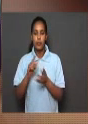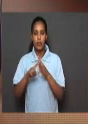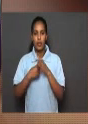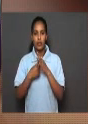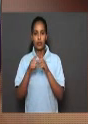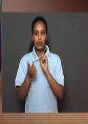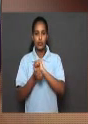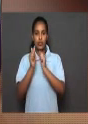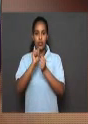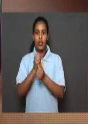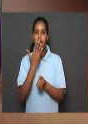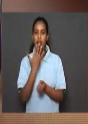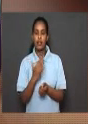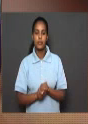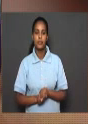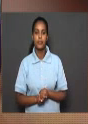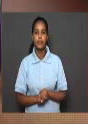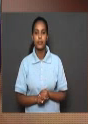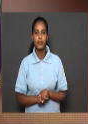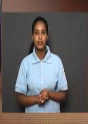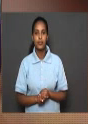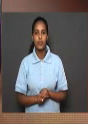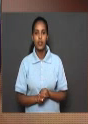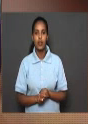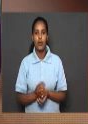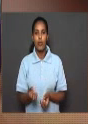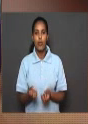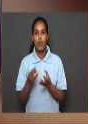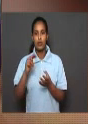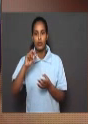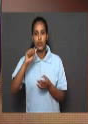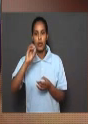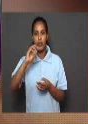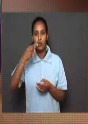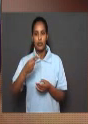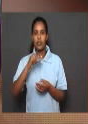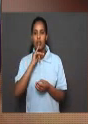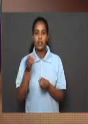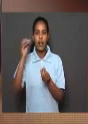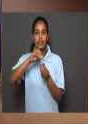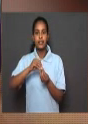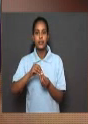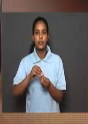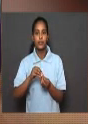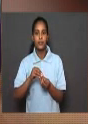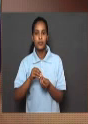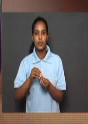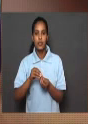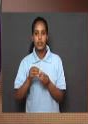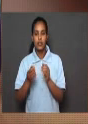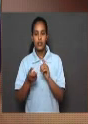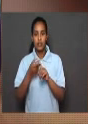begins to change color. As more sodium hydroxide is added, it